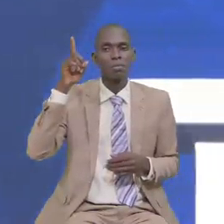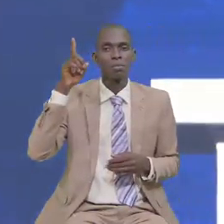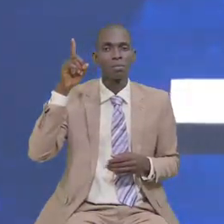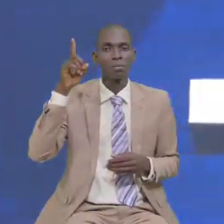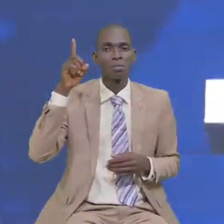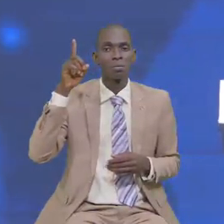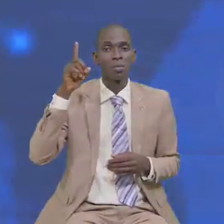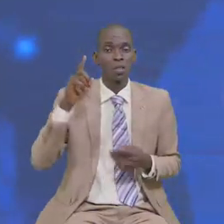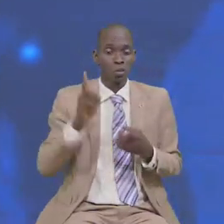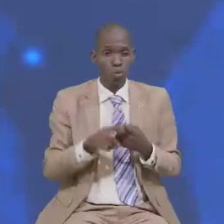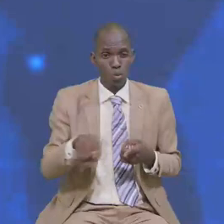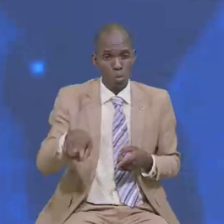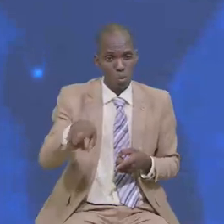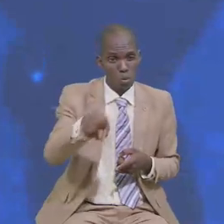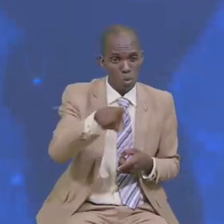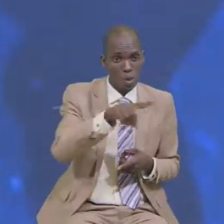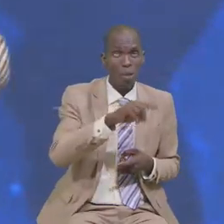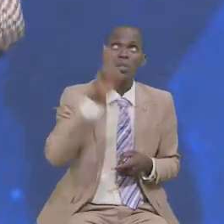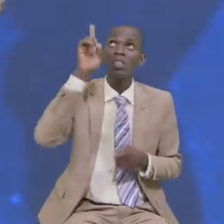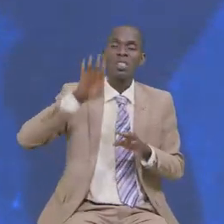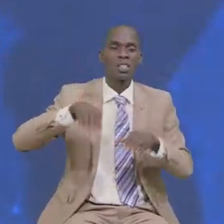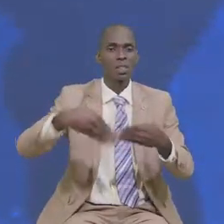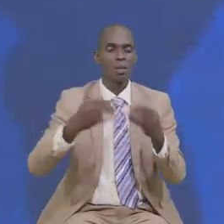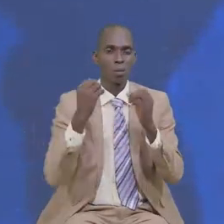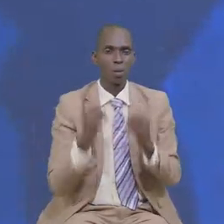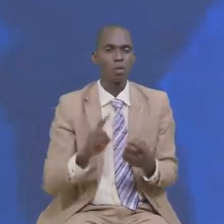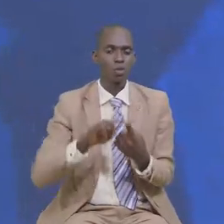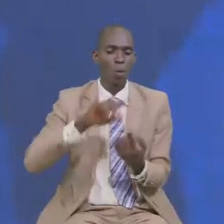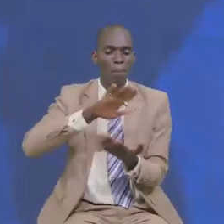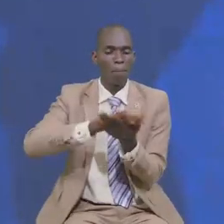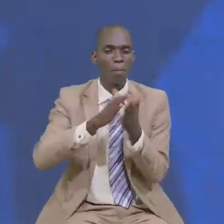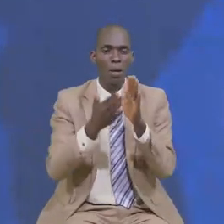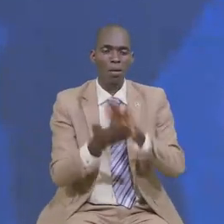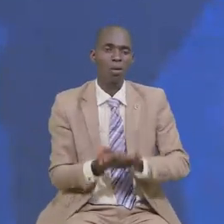To them, he gave the power to become.